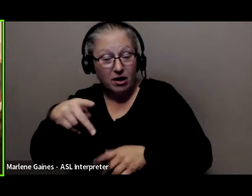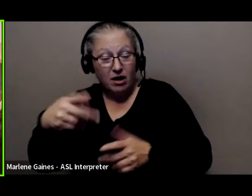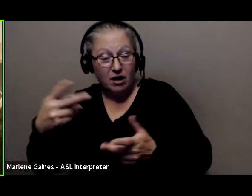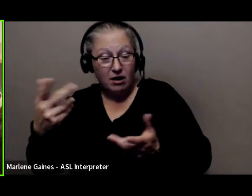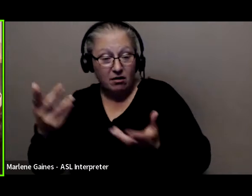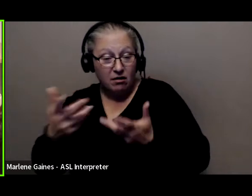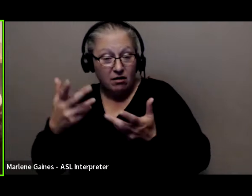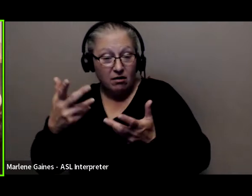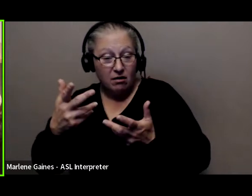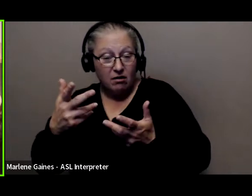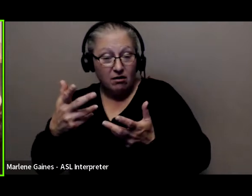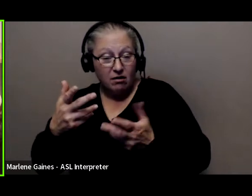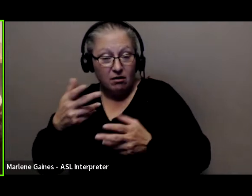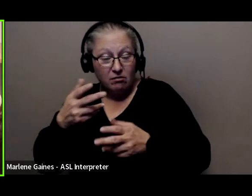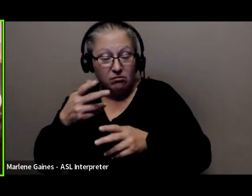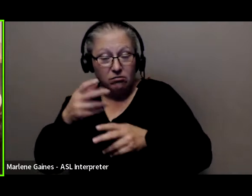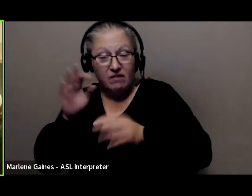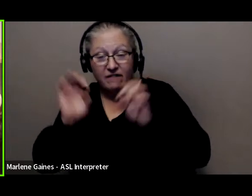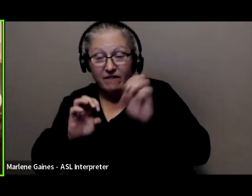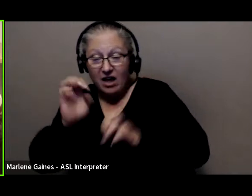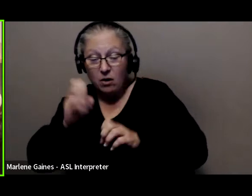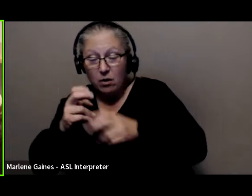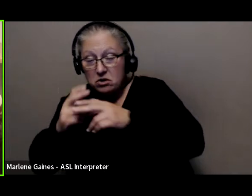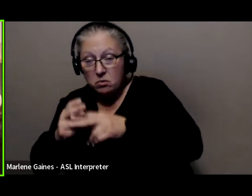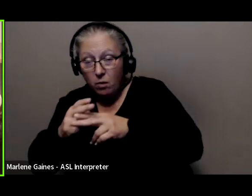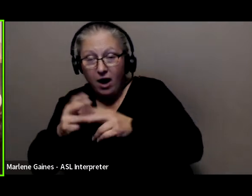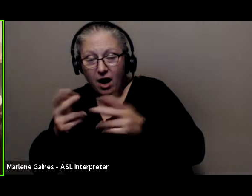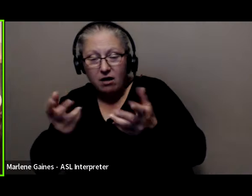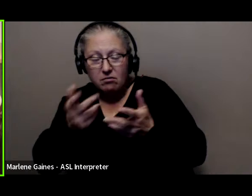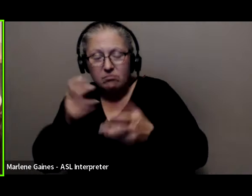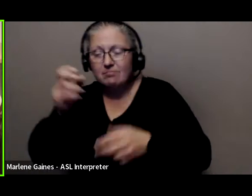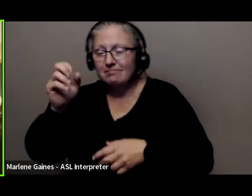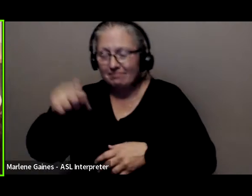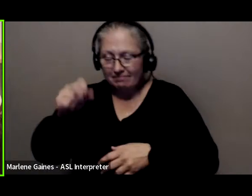a weighted evaluation and? Correct.